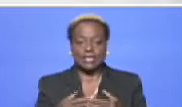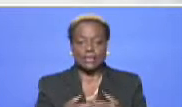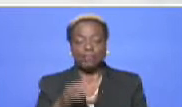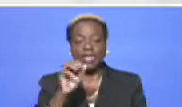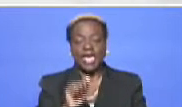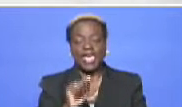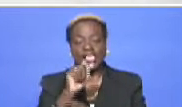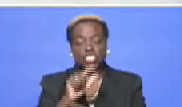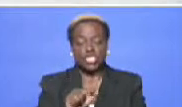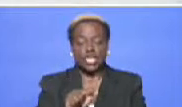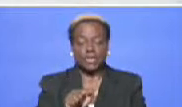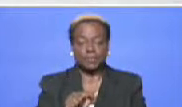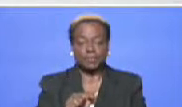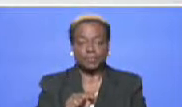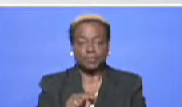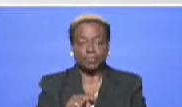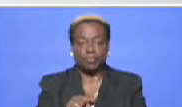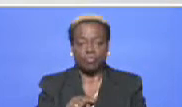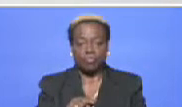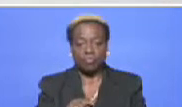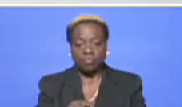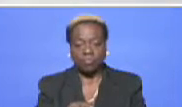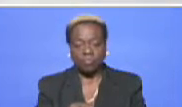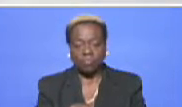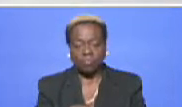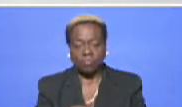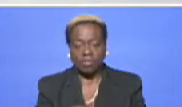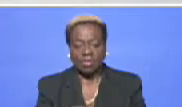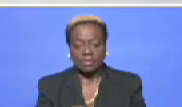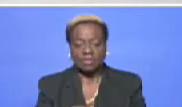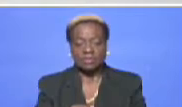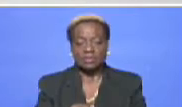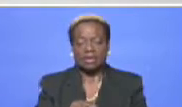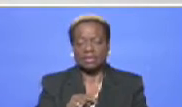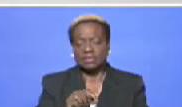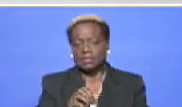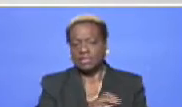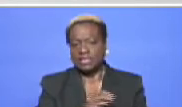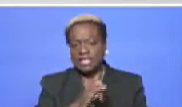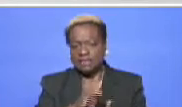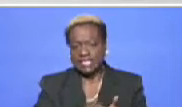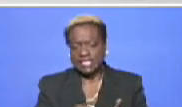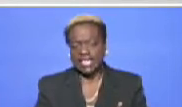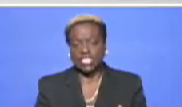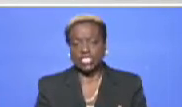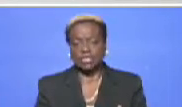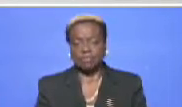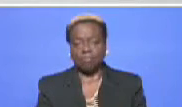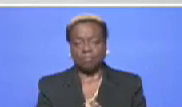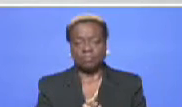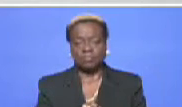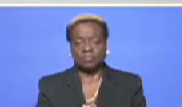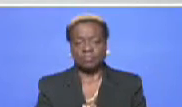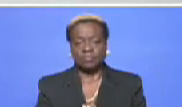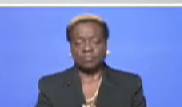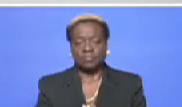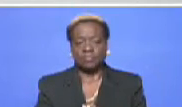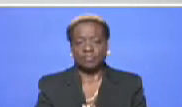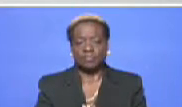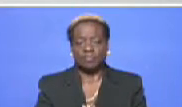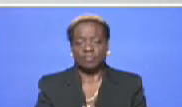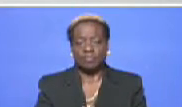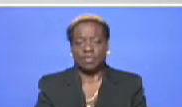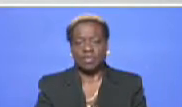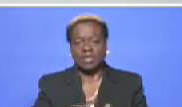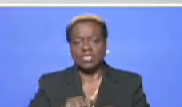attorneys general play no role in the conduct of any investigation. So, you